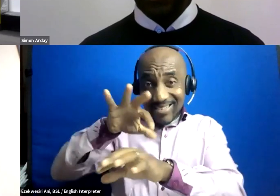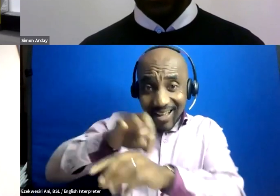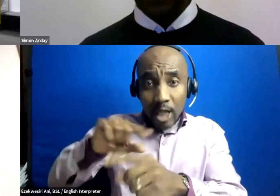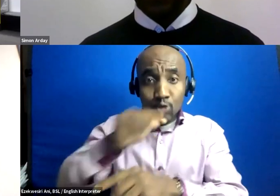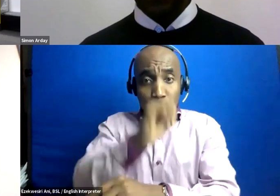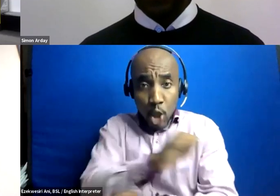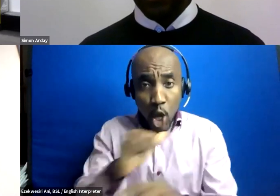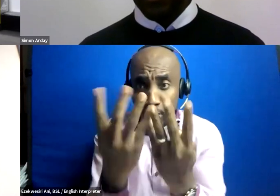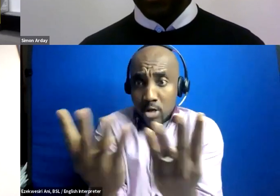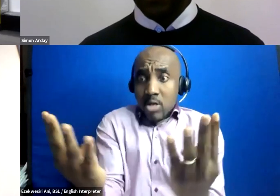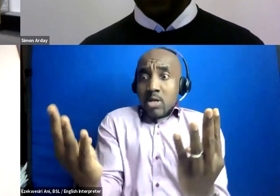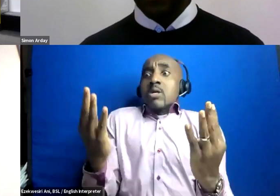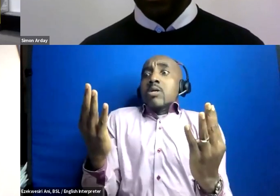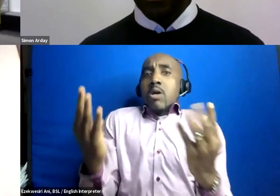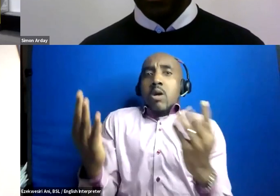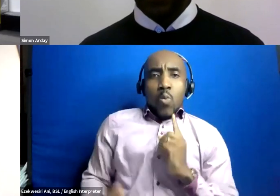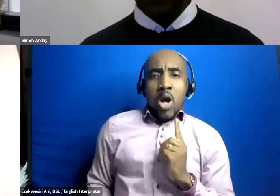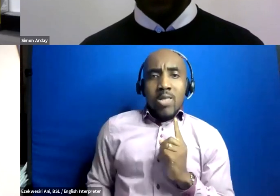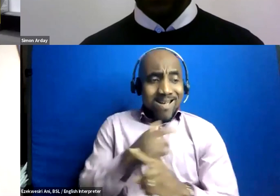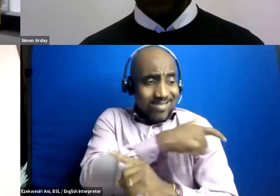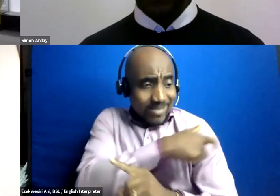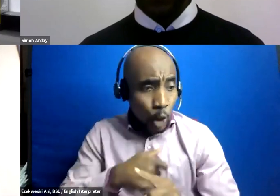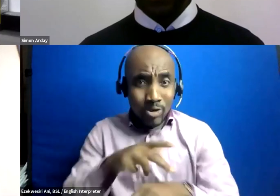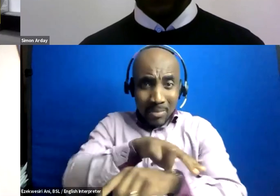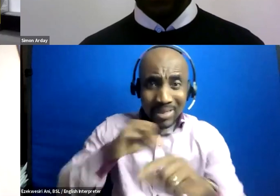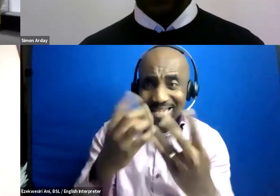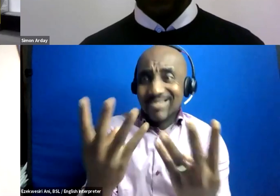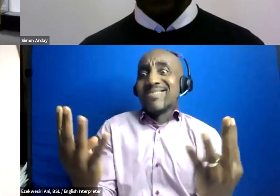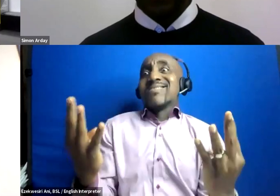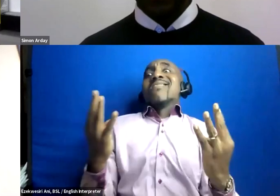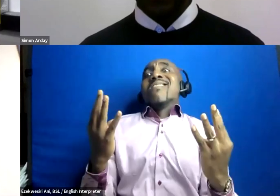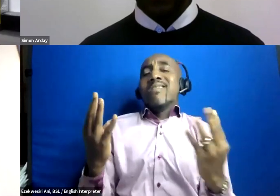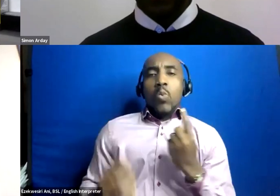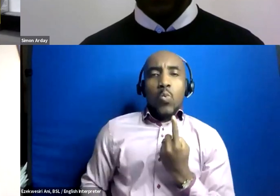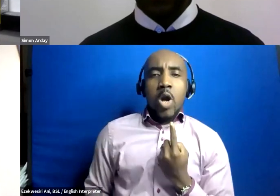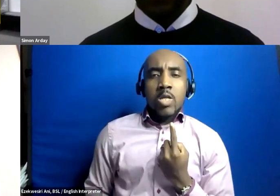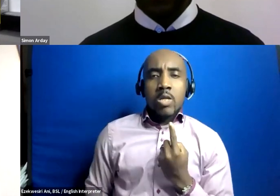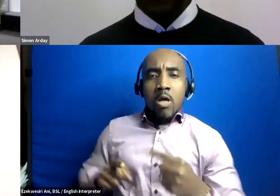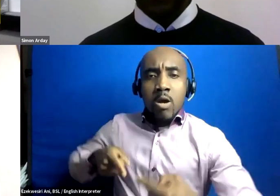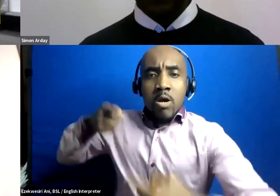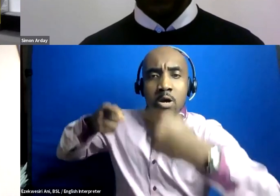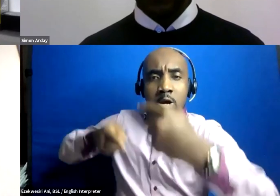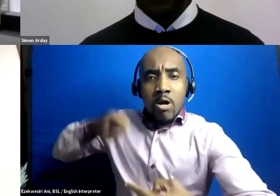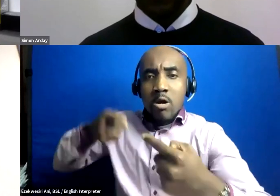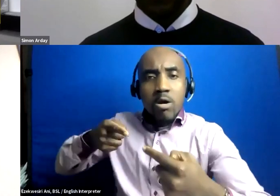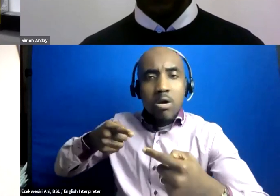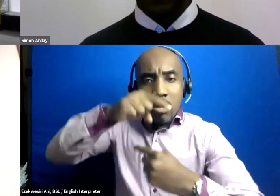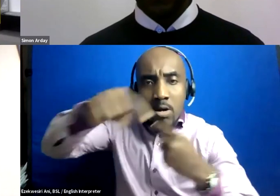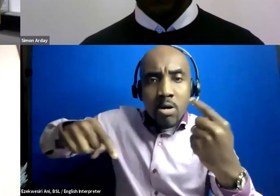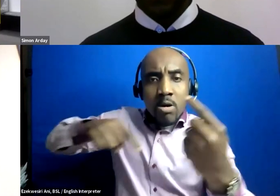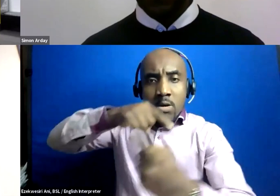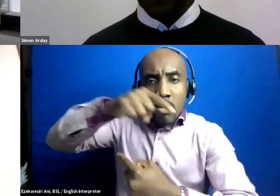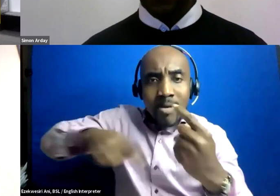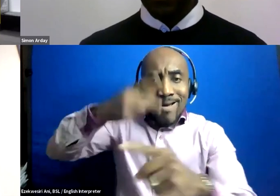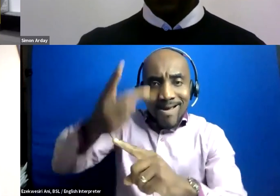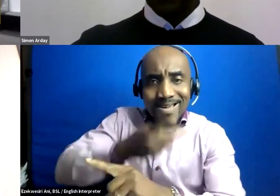nurses, security, police. It goes on and on. It's just a spider web, and I'm just trying to detangle